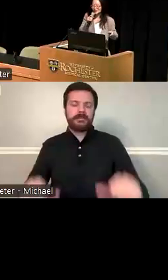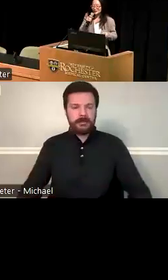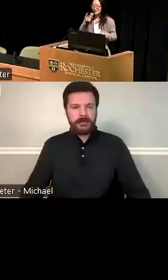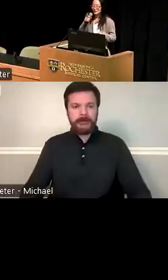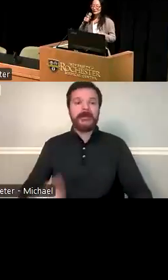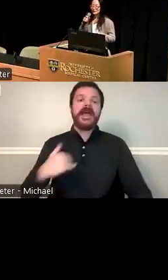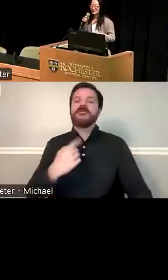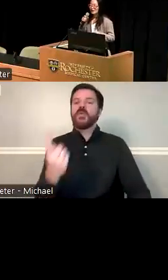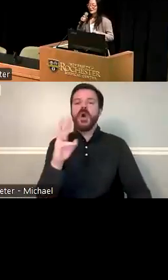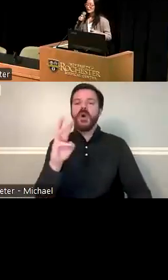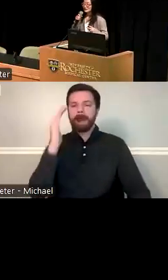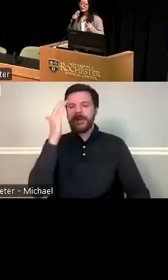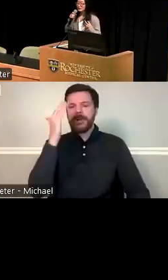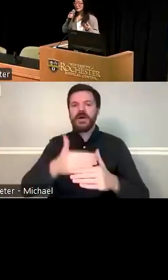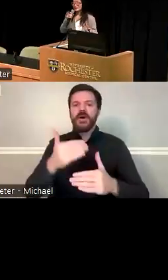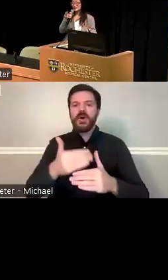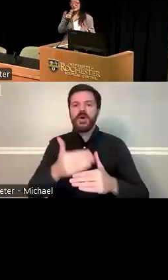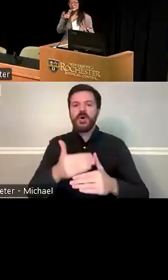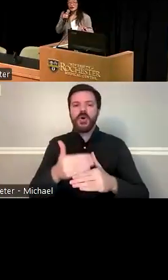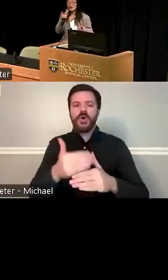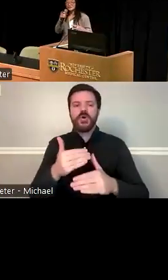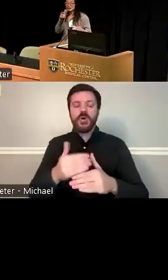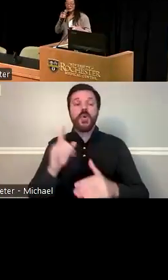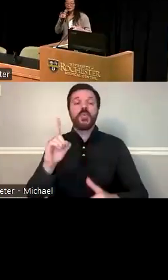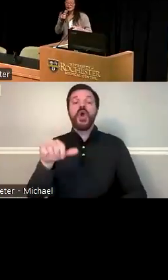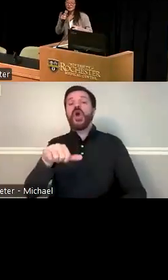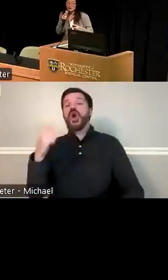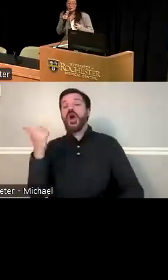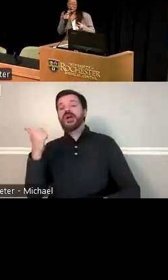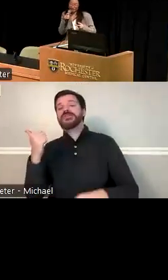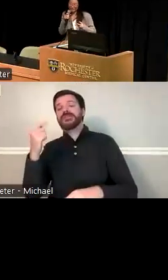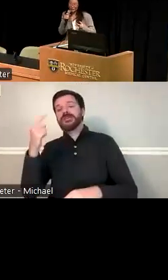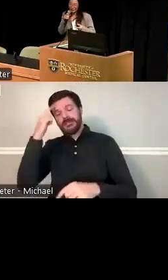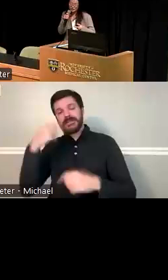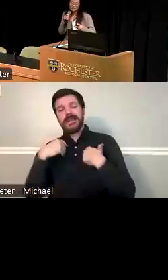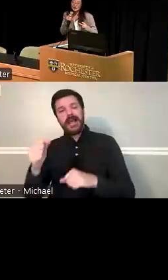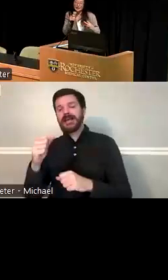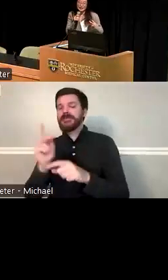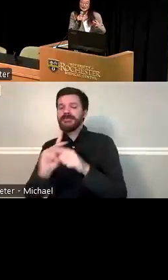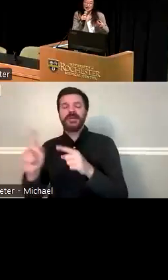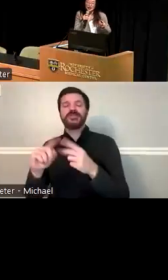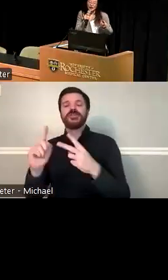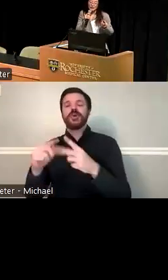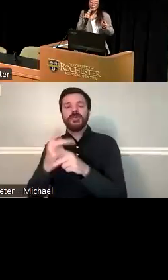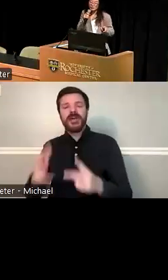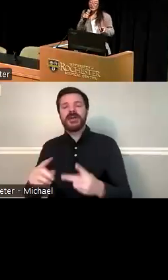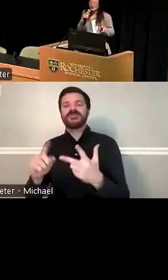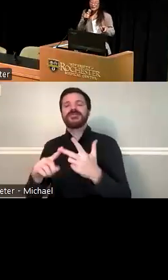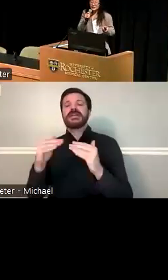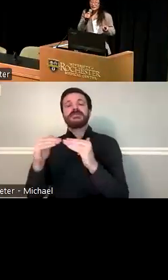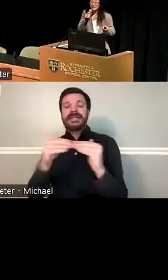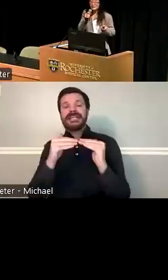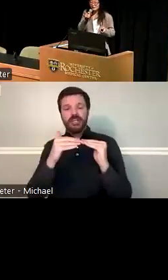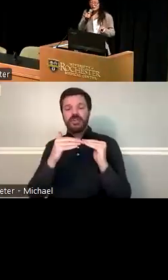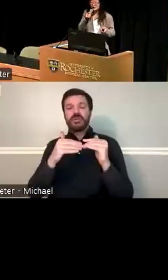mirror window where the other chaplain supervisors, mental health professionals, and chaplain